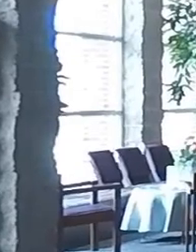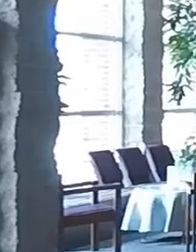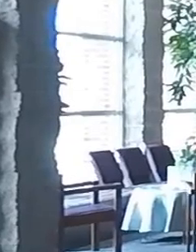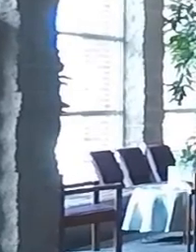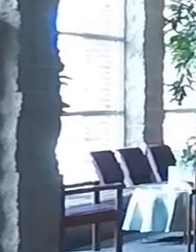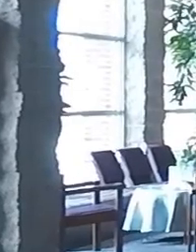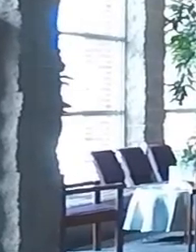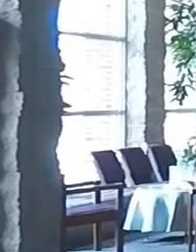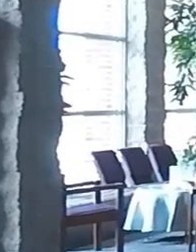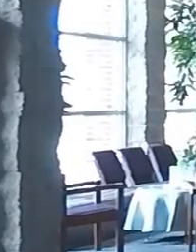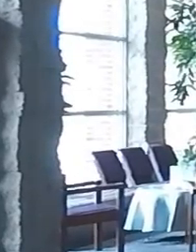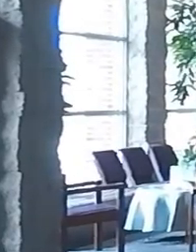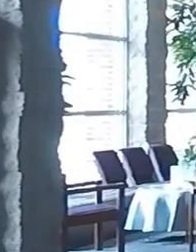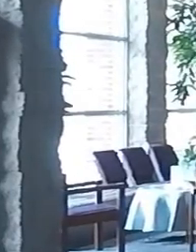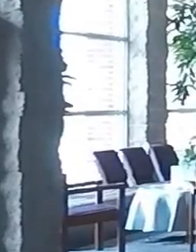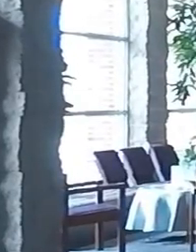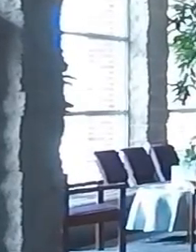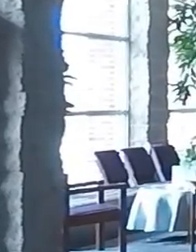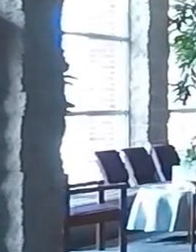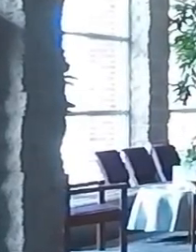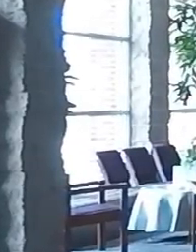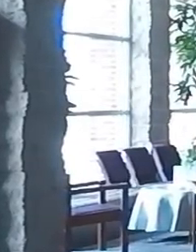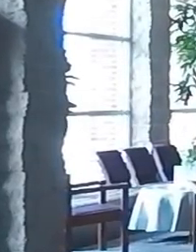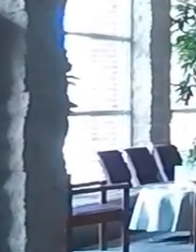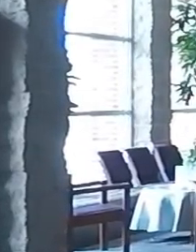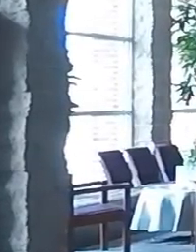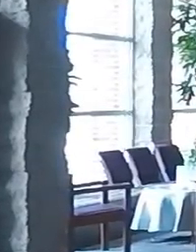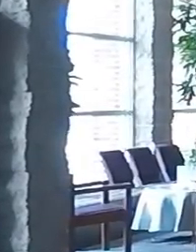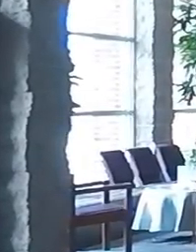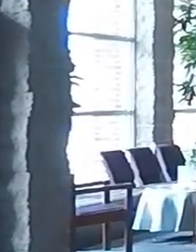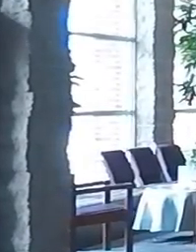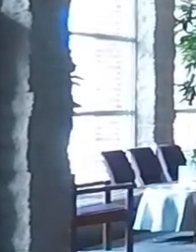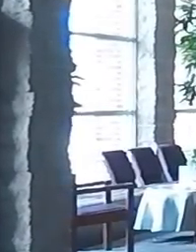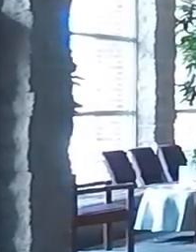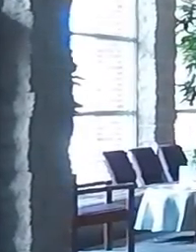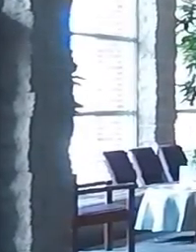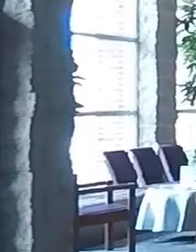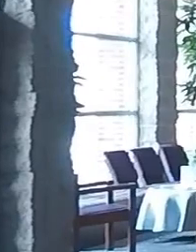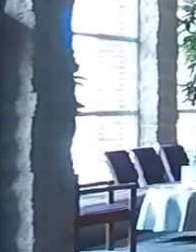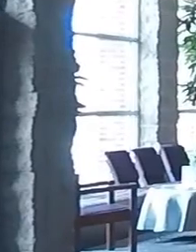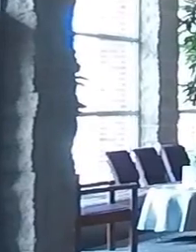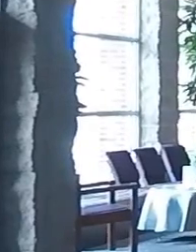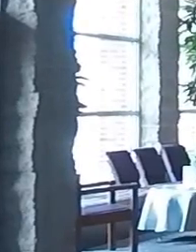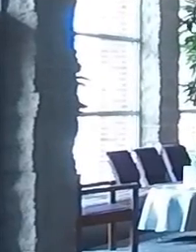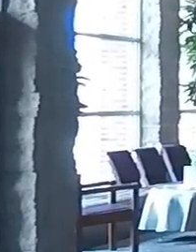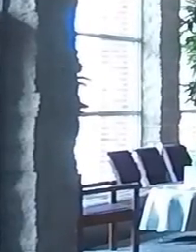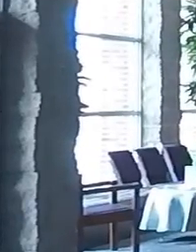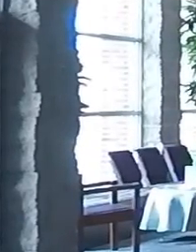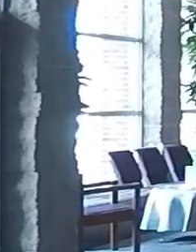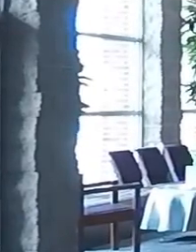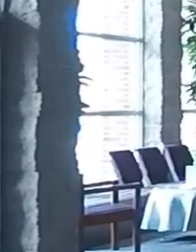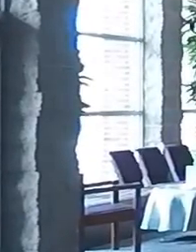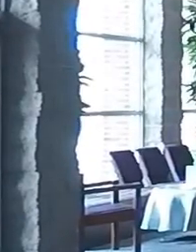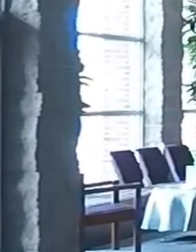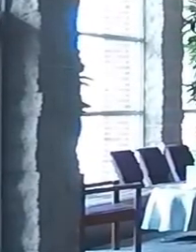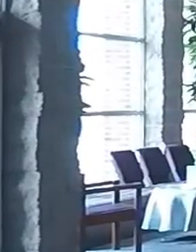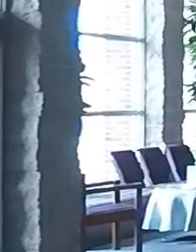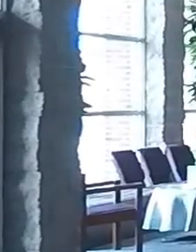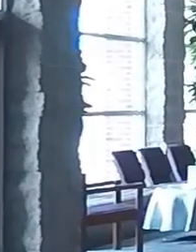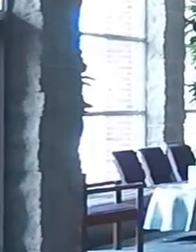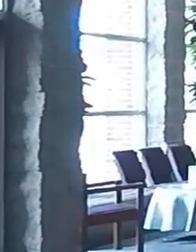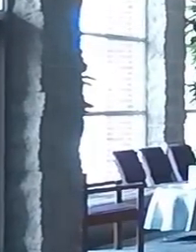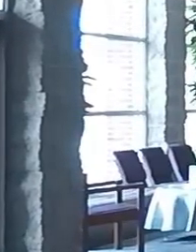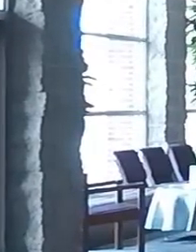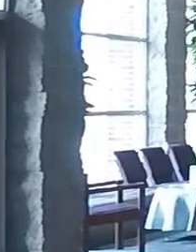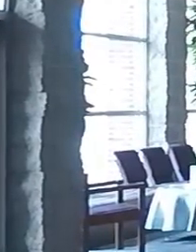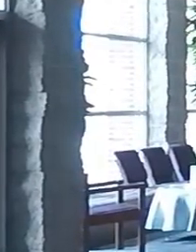greater awareness of God's Spirit. So we're glad that you're with us. Check out our website. Check out our website at